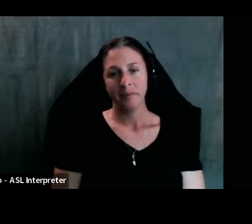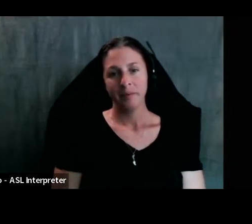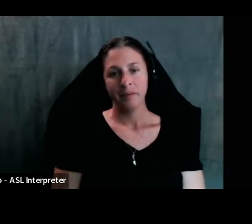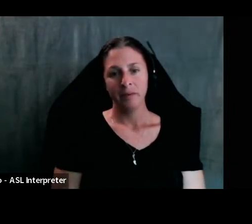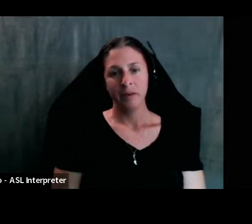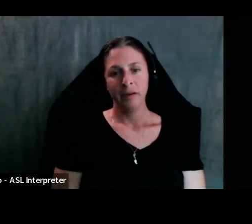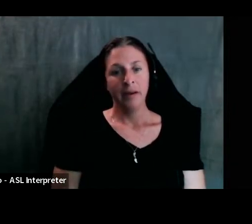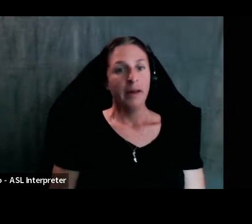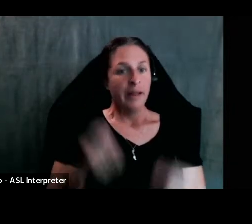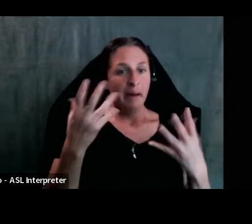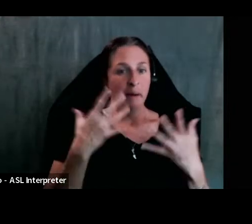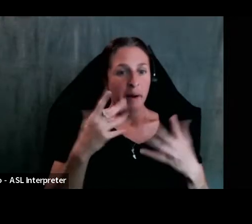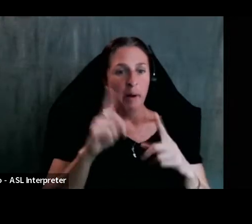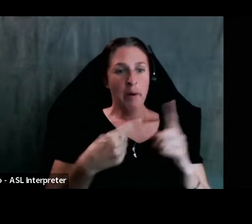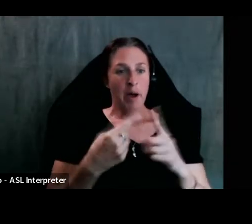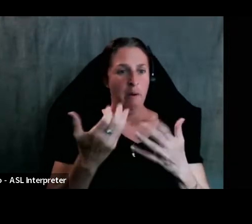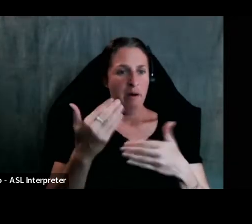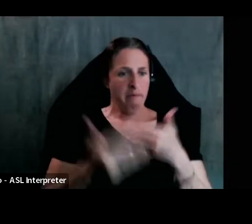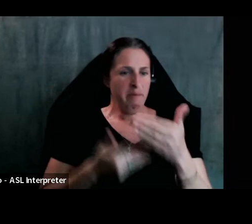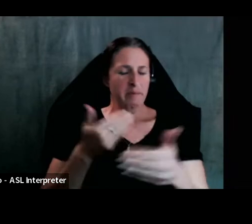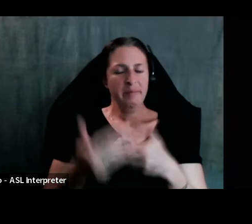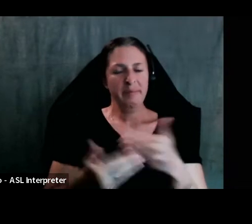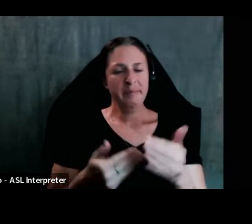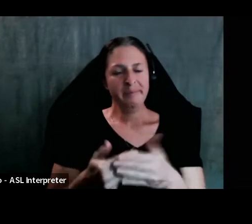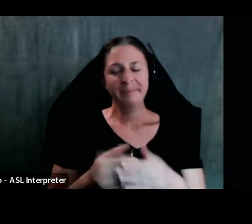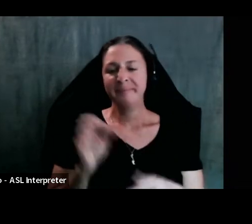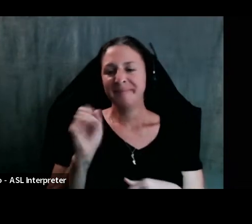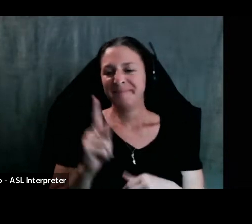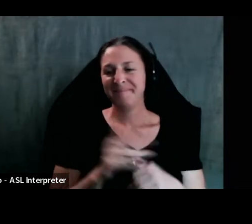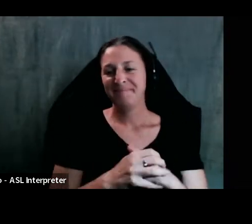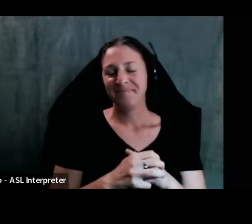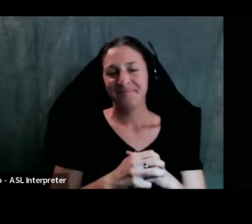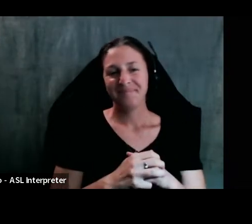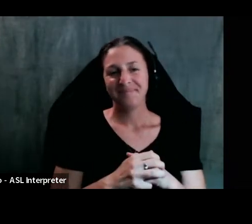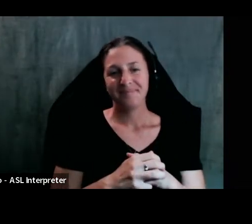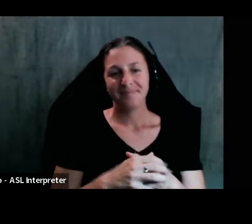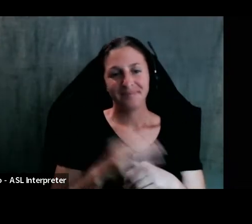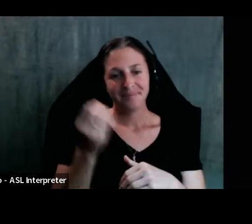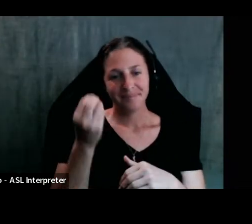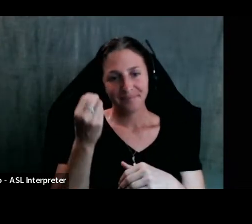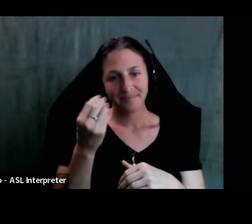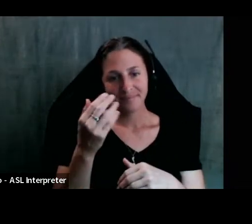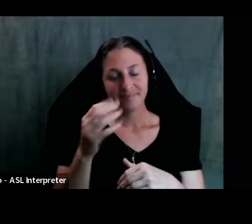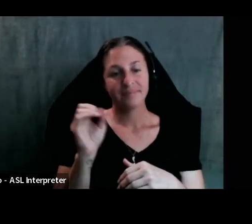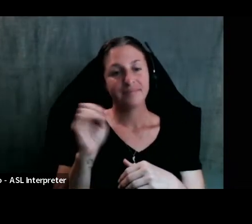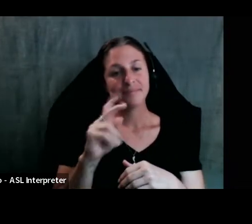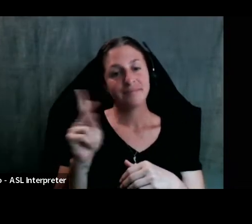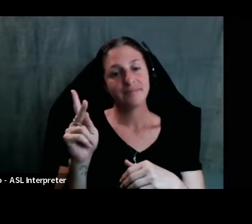Let me know when we want to get going. All right. Did you know that that's? Okay.